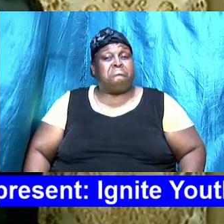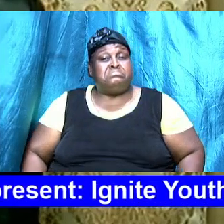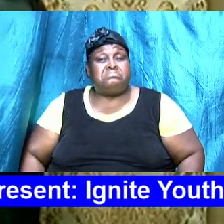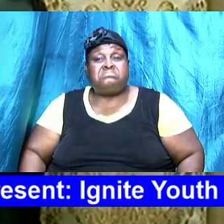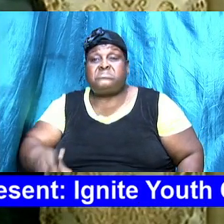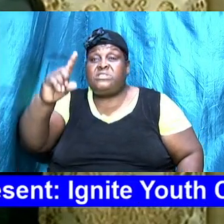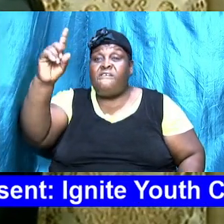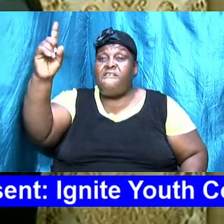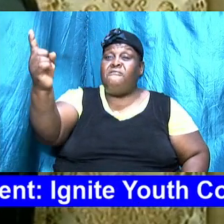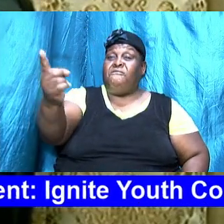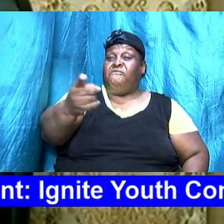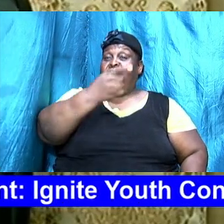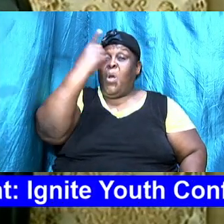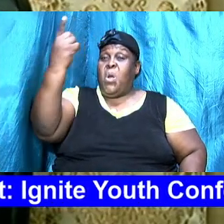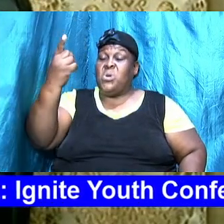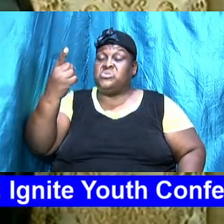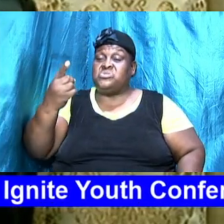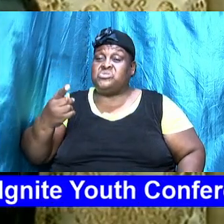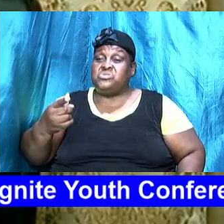First class.